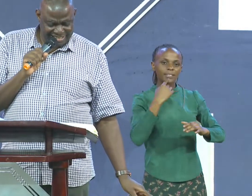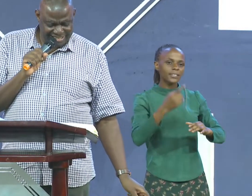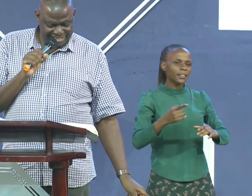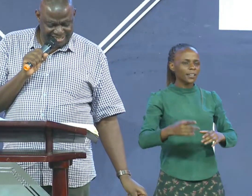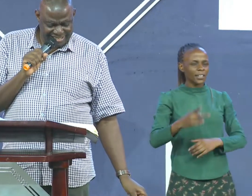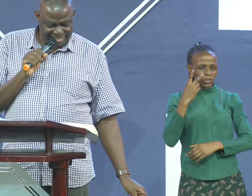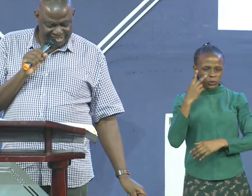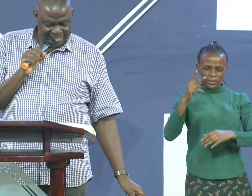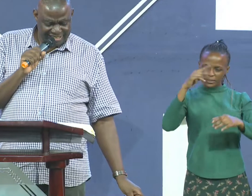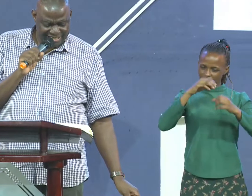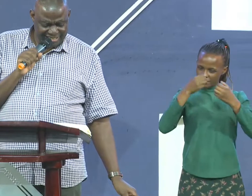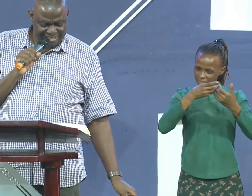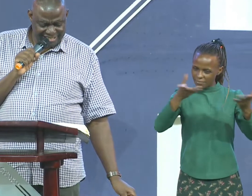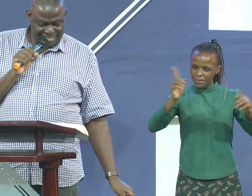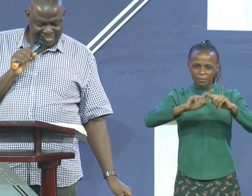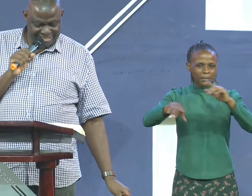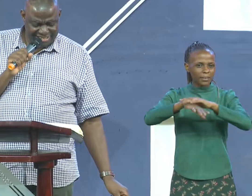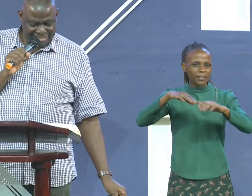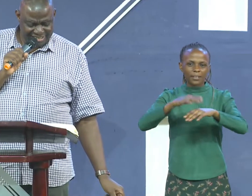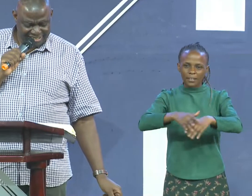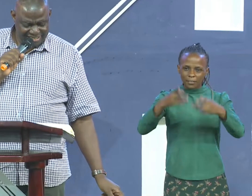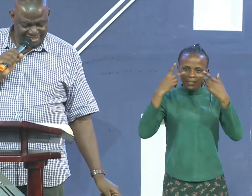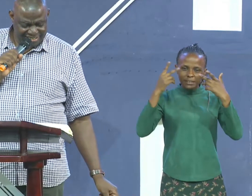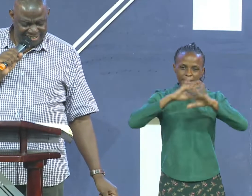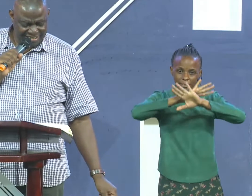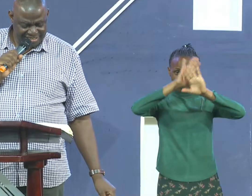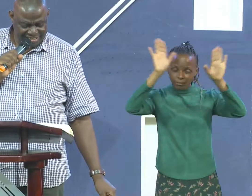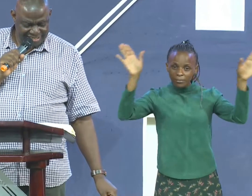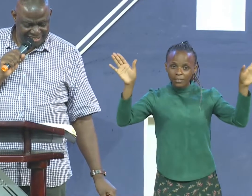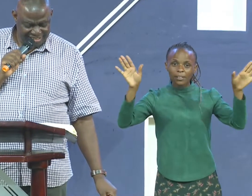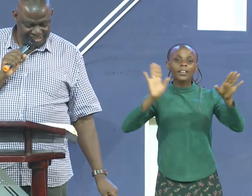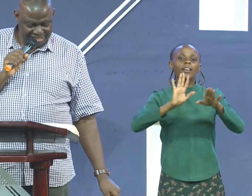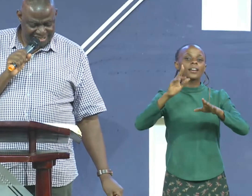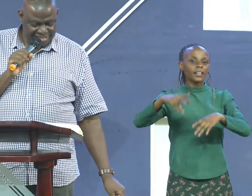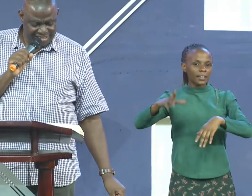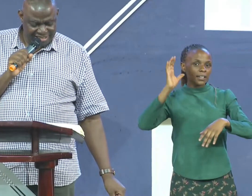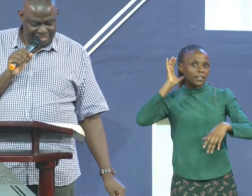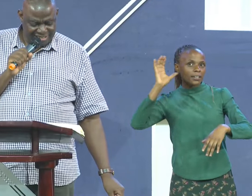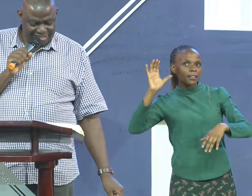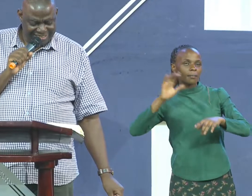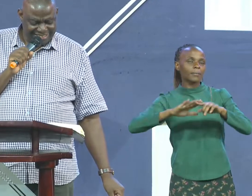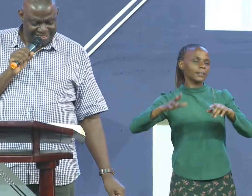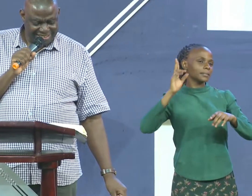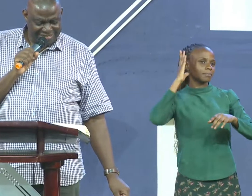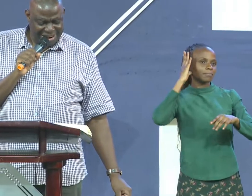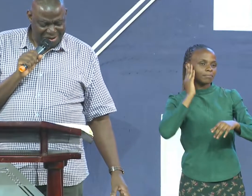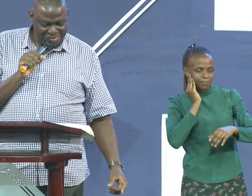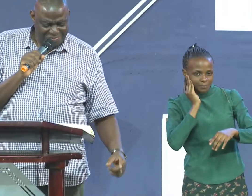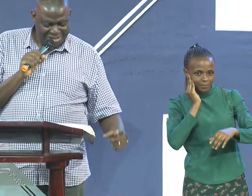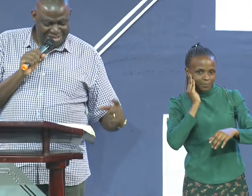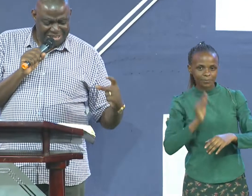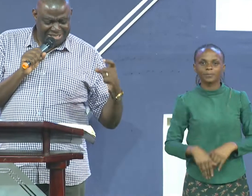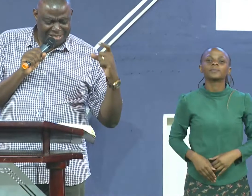Olaba binji na ite wetegereza. Amatuge gaguse na ita ulira.